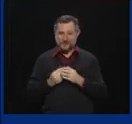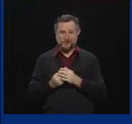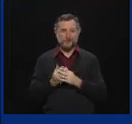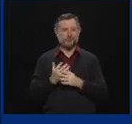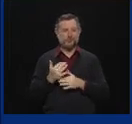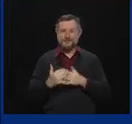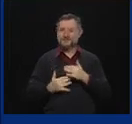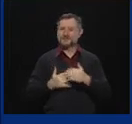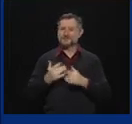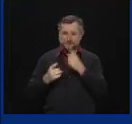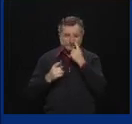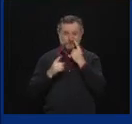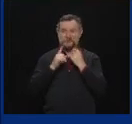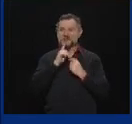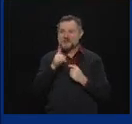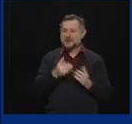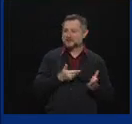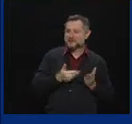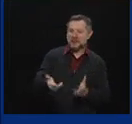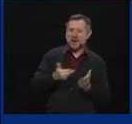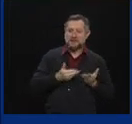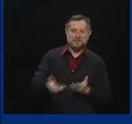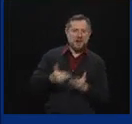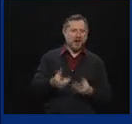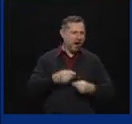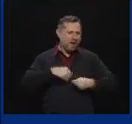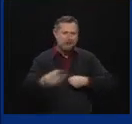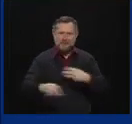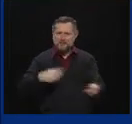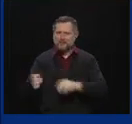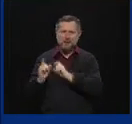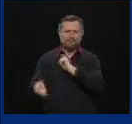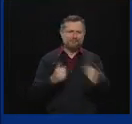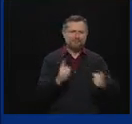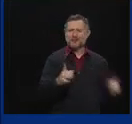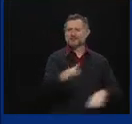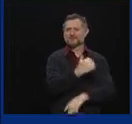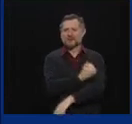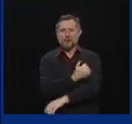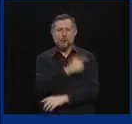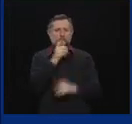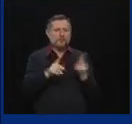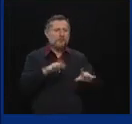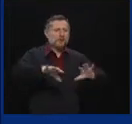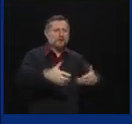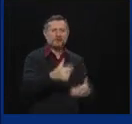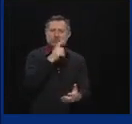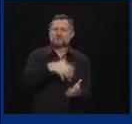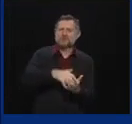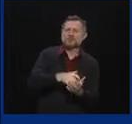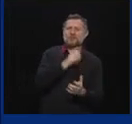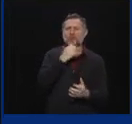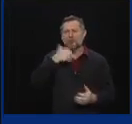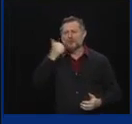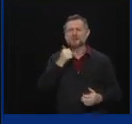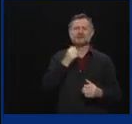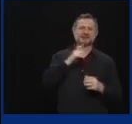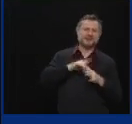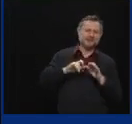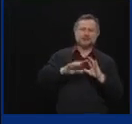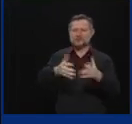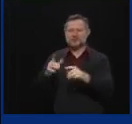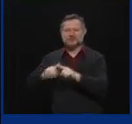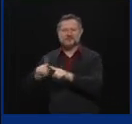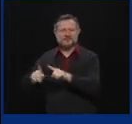enough supply and making sure that we could get them out to people who, again, were vulnerable, but ultimately to other age groups and other populations. And all of a